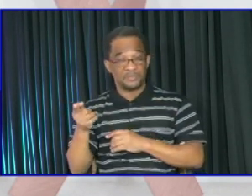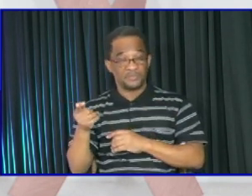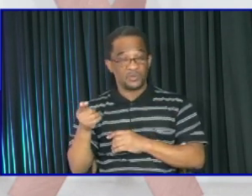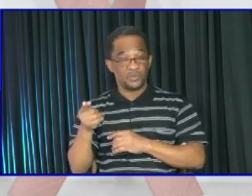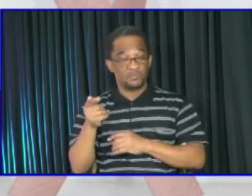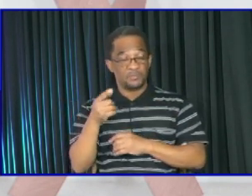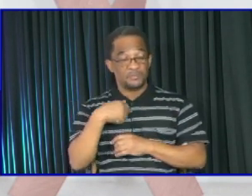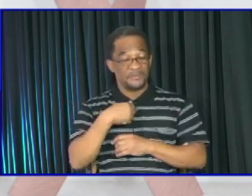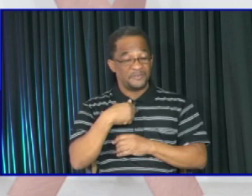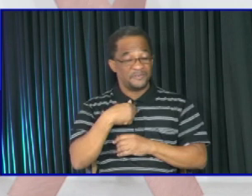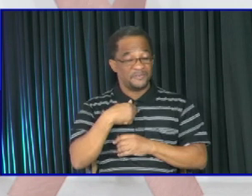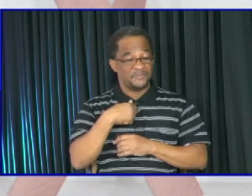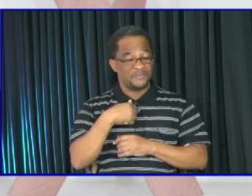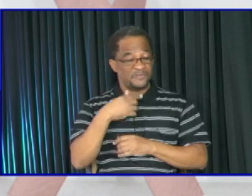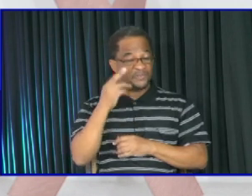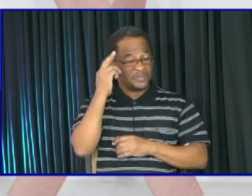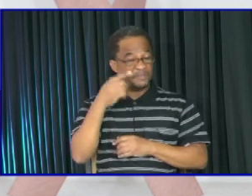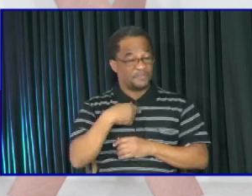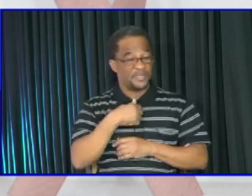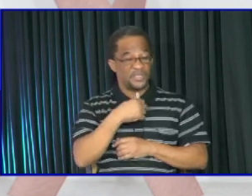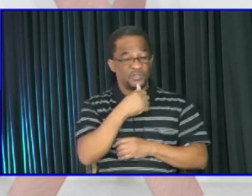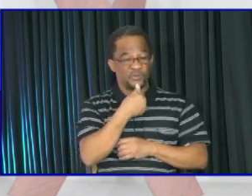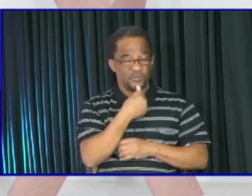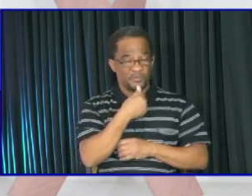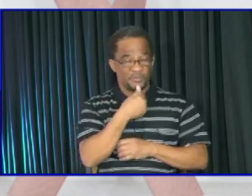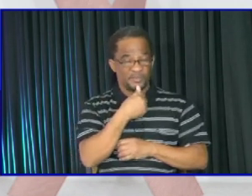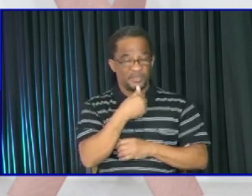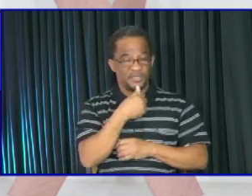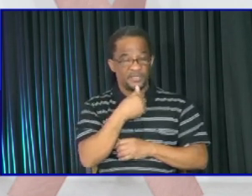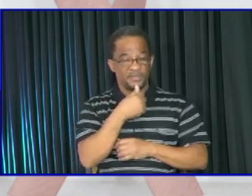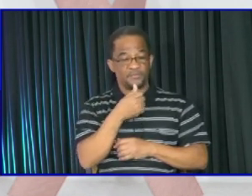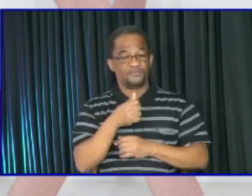who you're using to reach through to others.